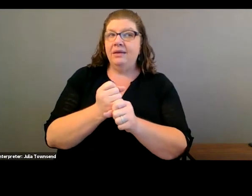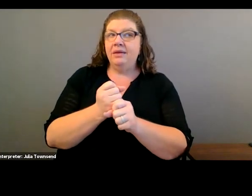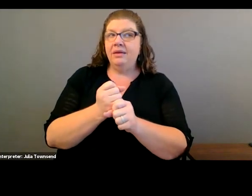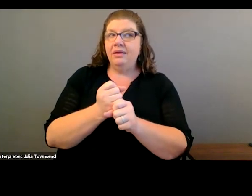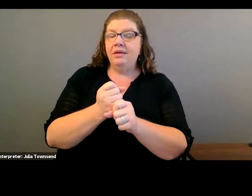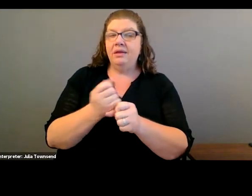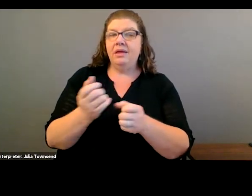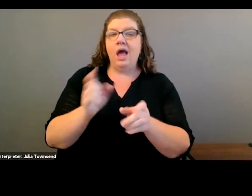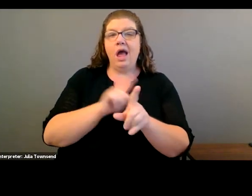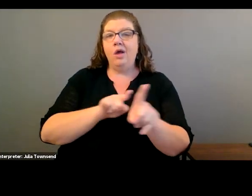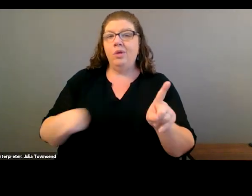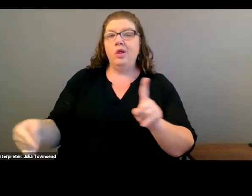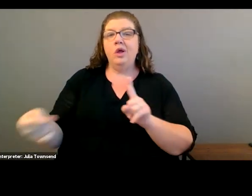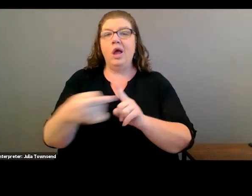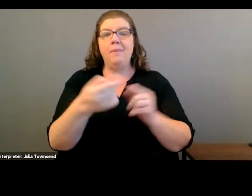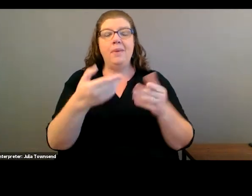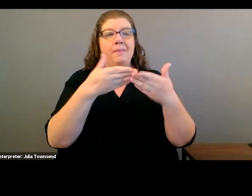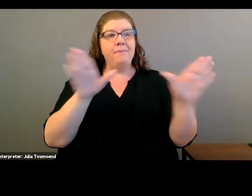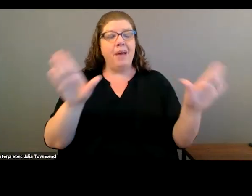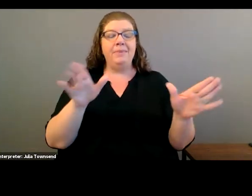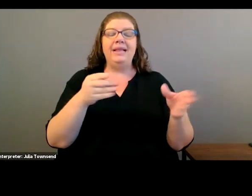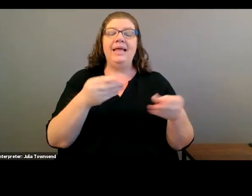surplus land provisions.